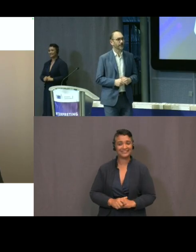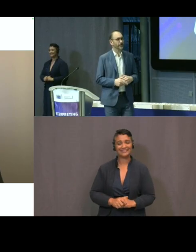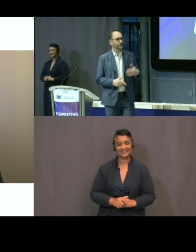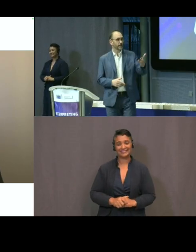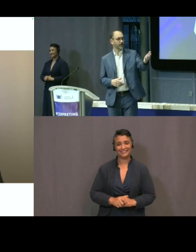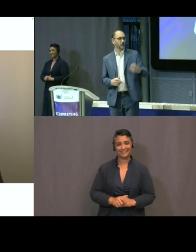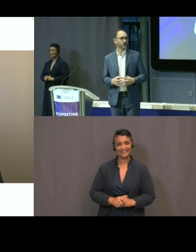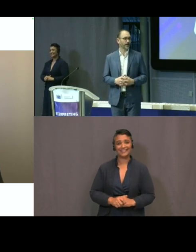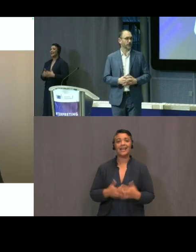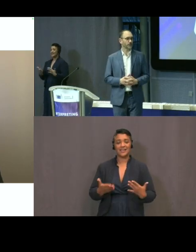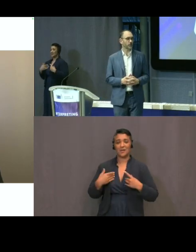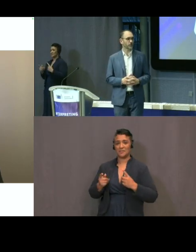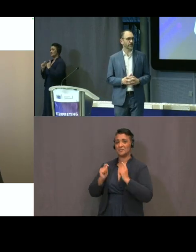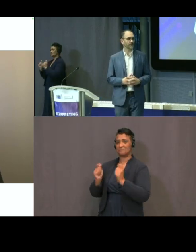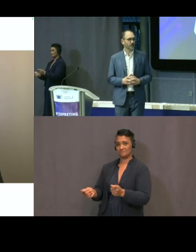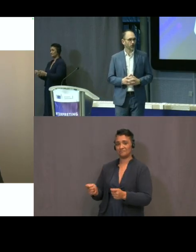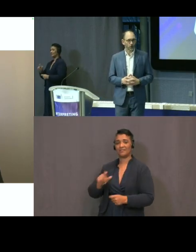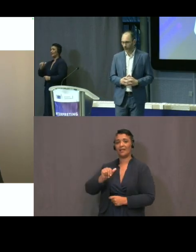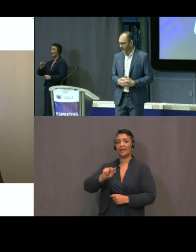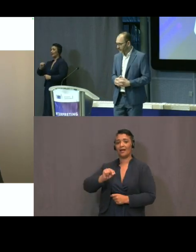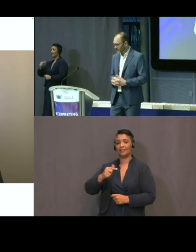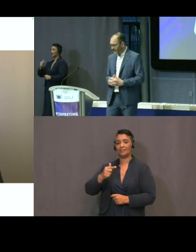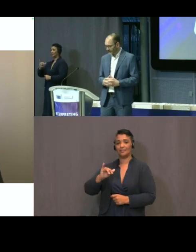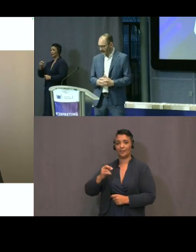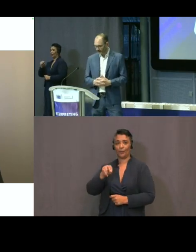would now like to hand over to Antoinette, who will